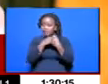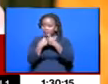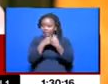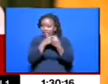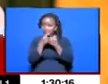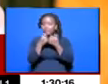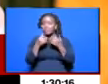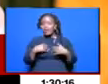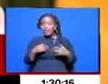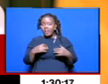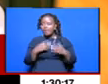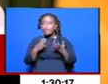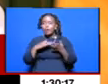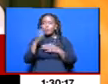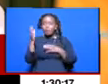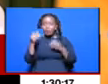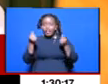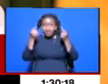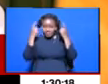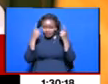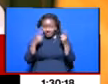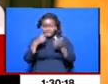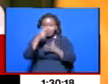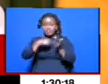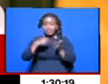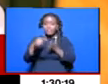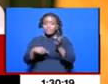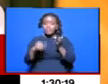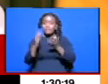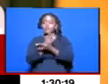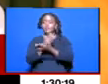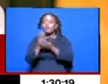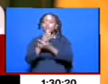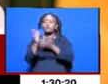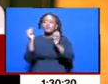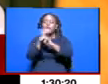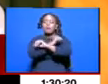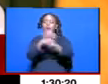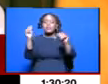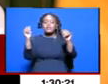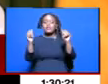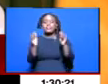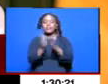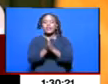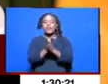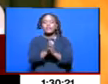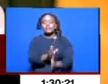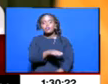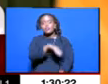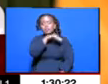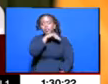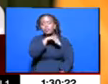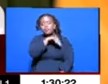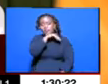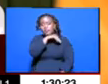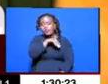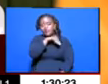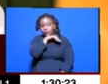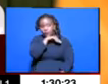understanding signed between the President and Right Honorable Raila